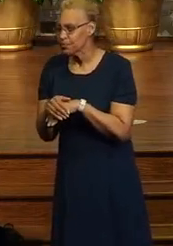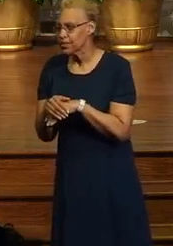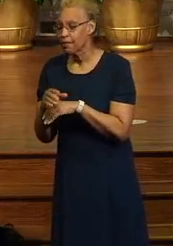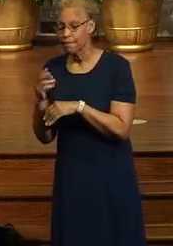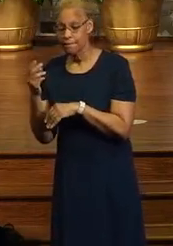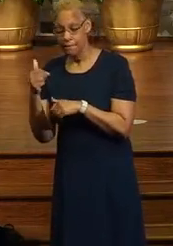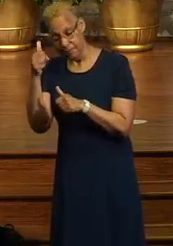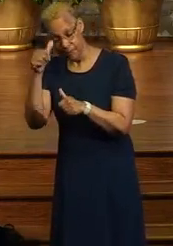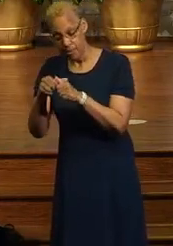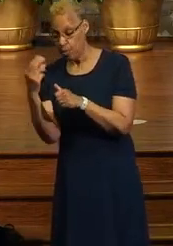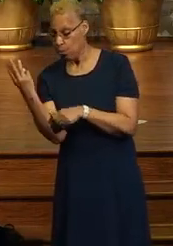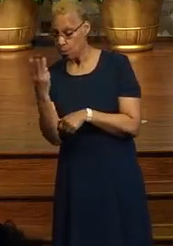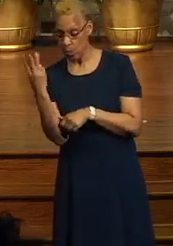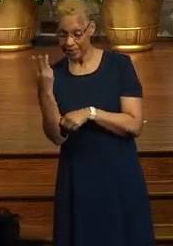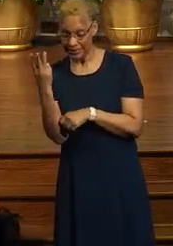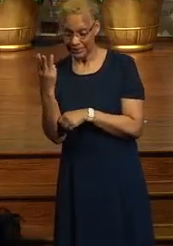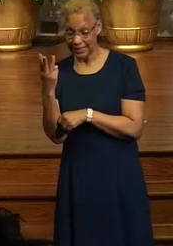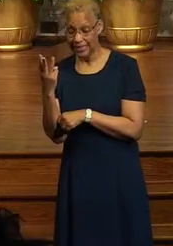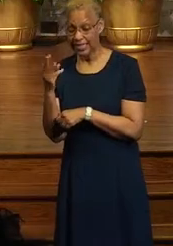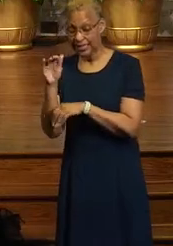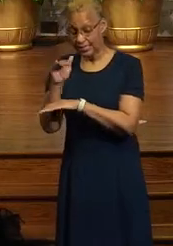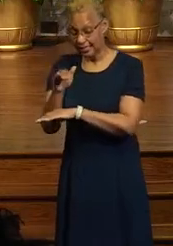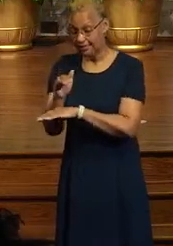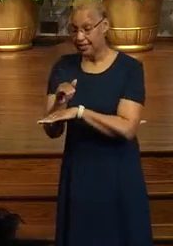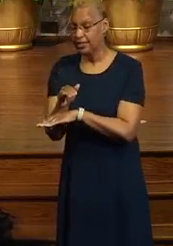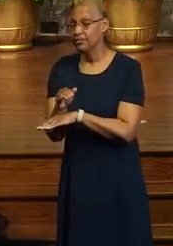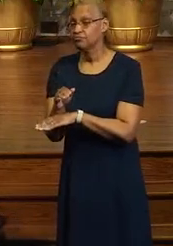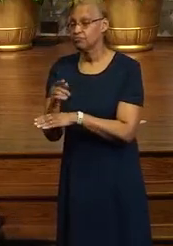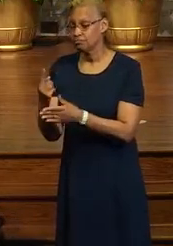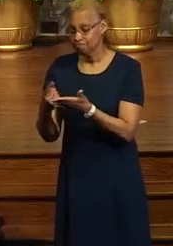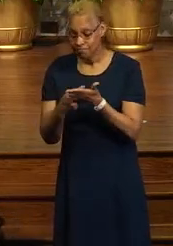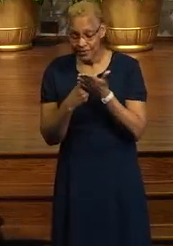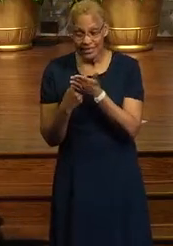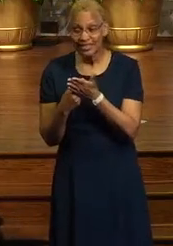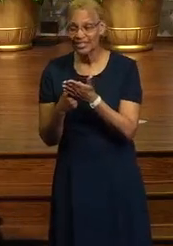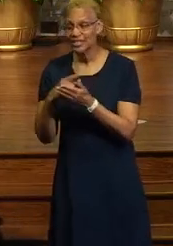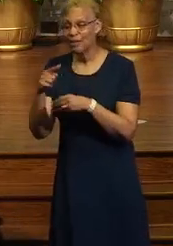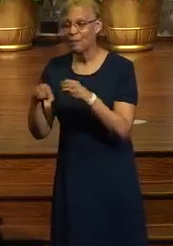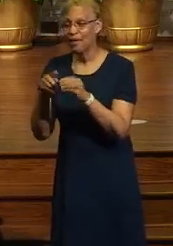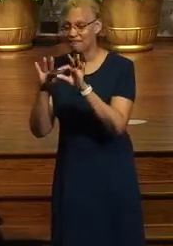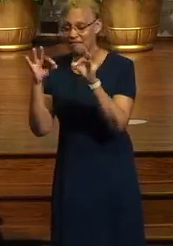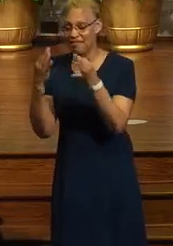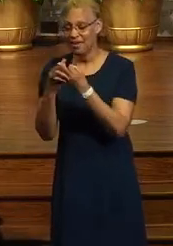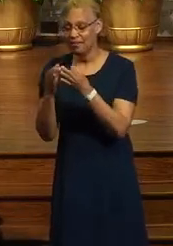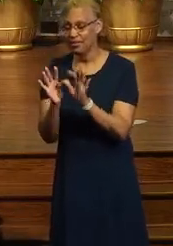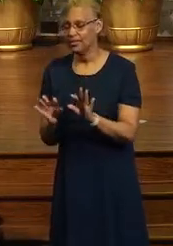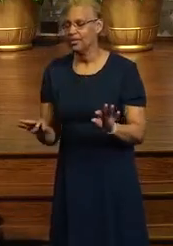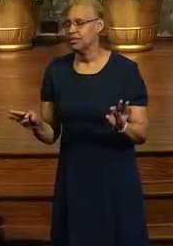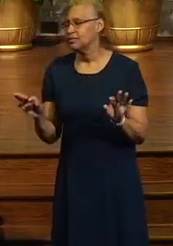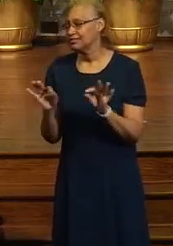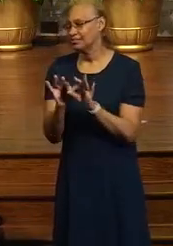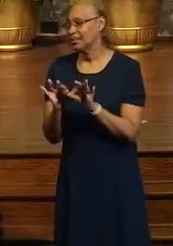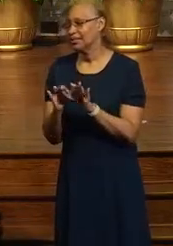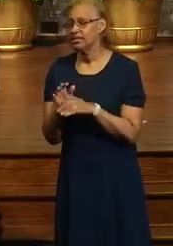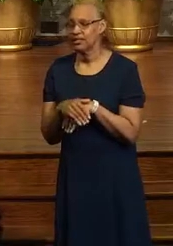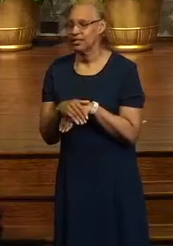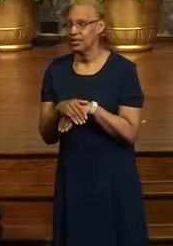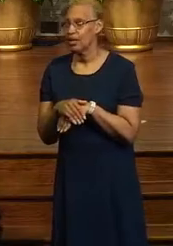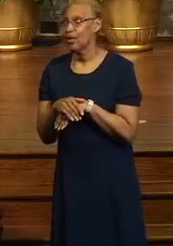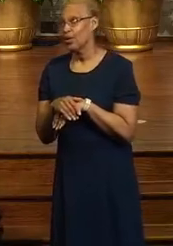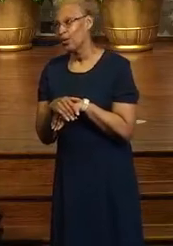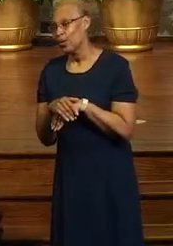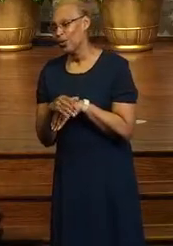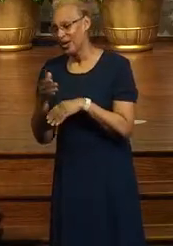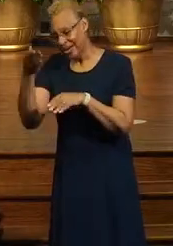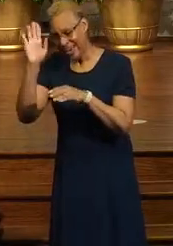as we continue our discussion on family matters. We got something excited for this week. Should I tell them? No, we're not going to tell you. We want you to tune in.